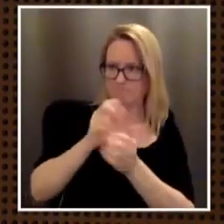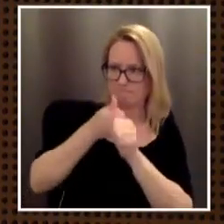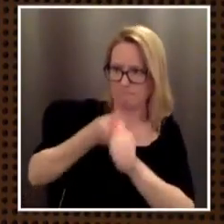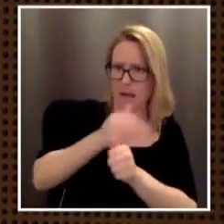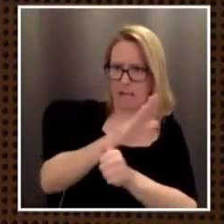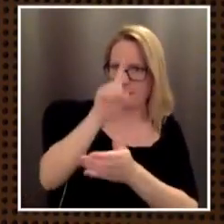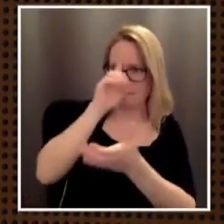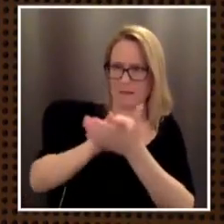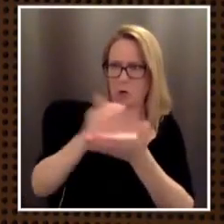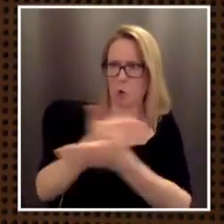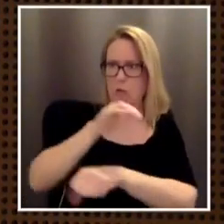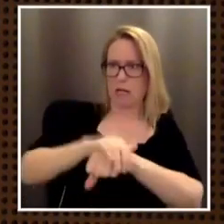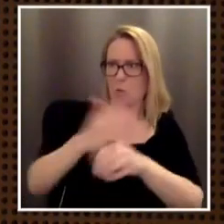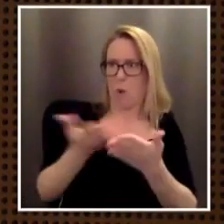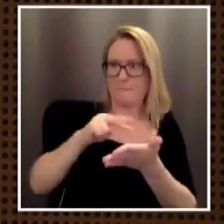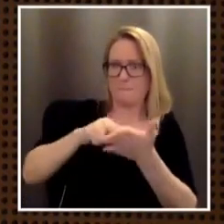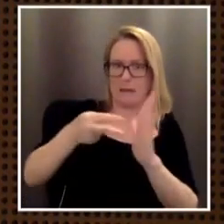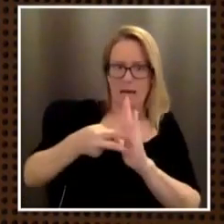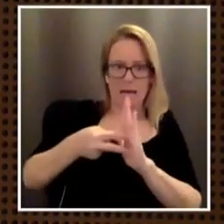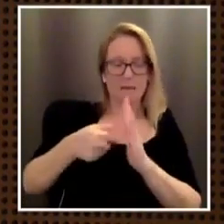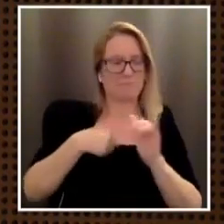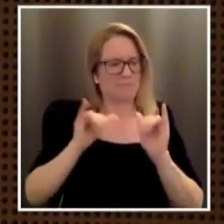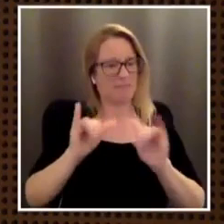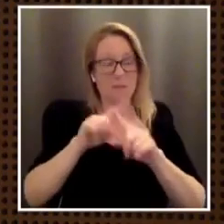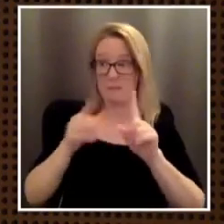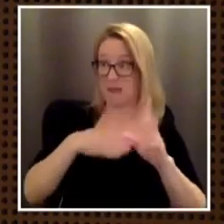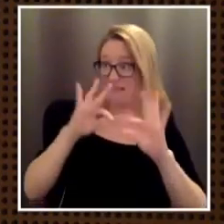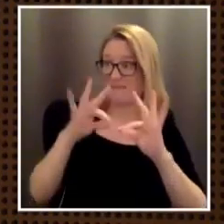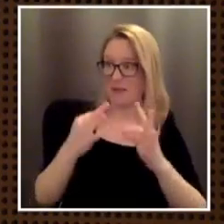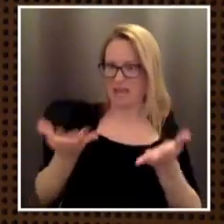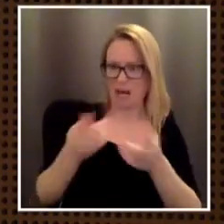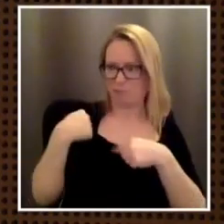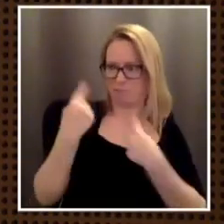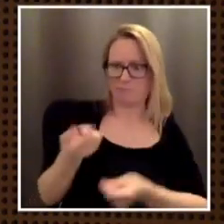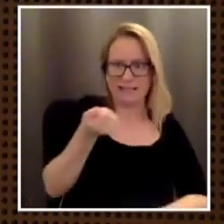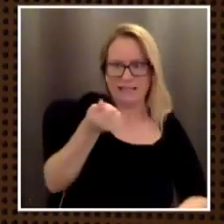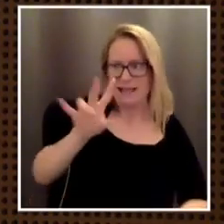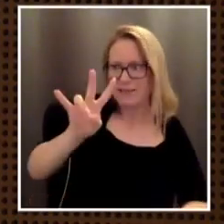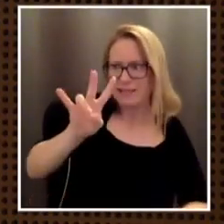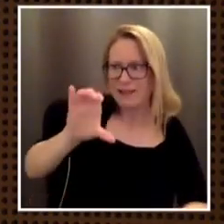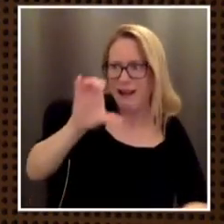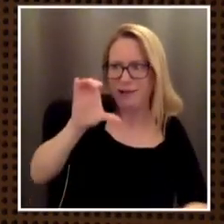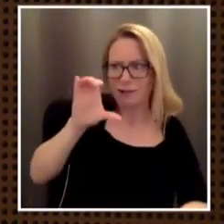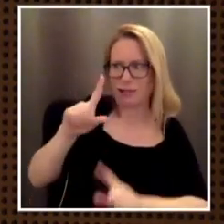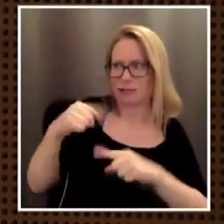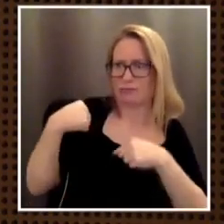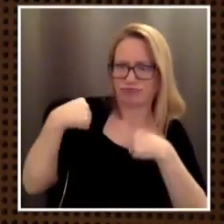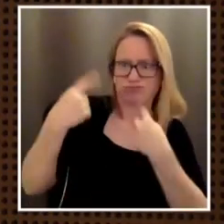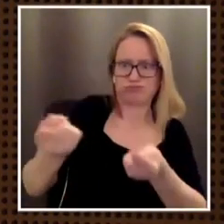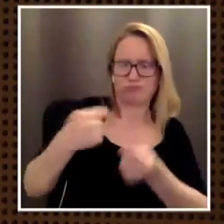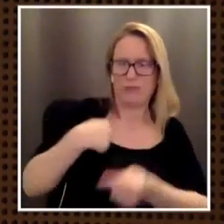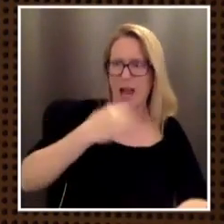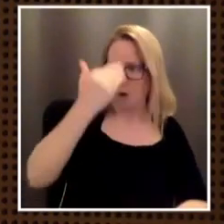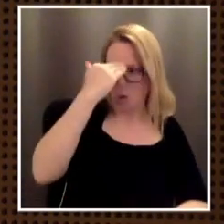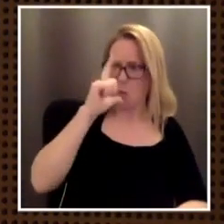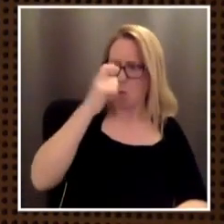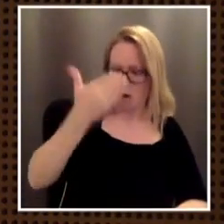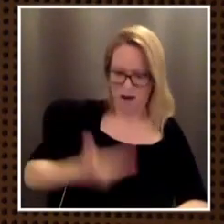believe New England to be. And I was like, but my family's been here since the 1700s. I know who I